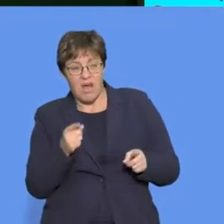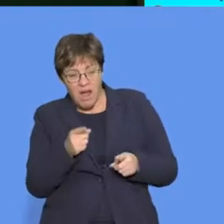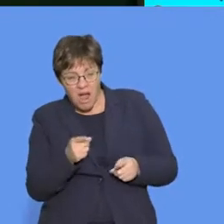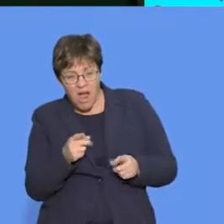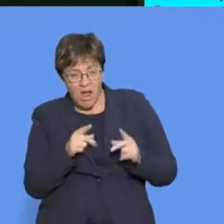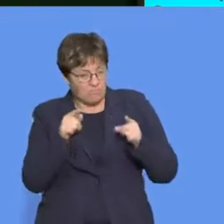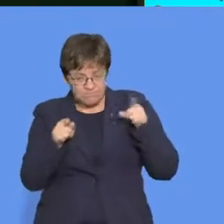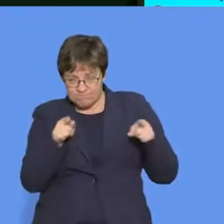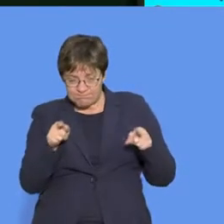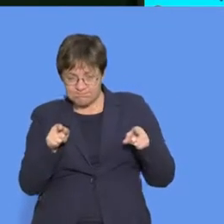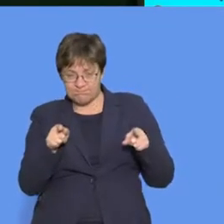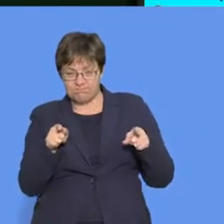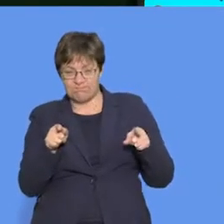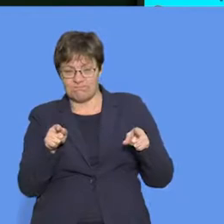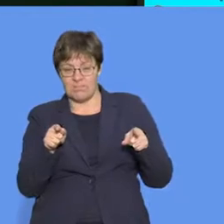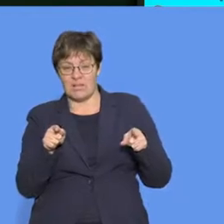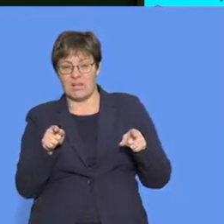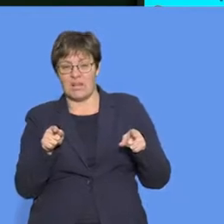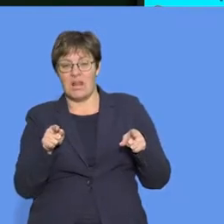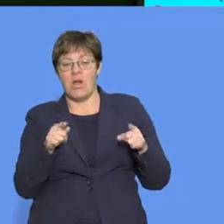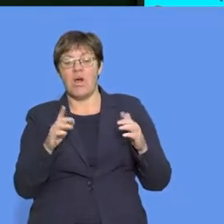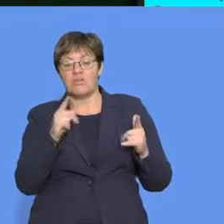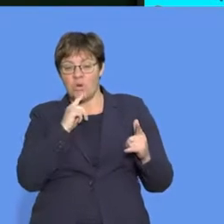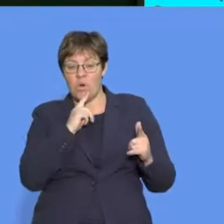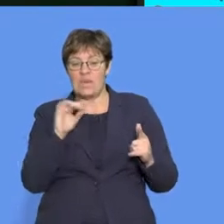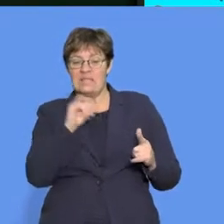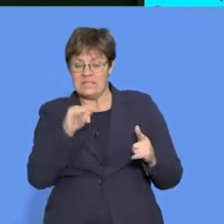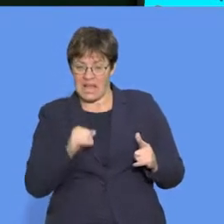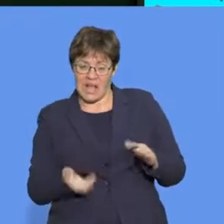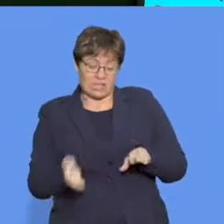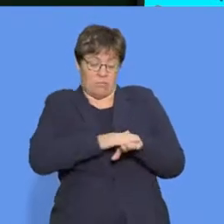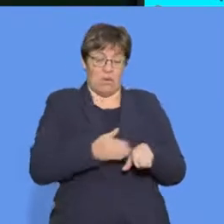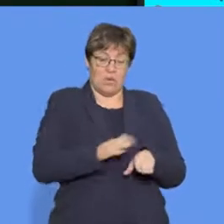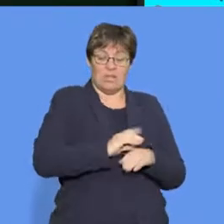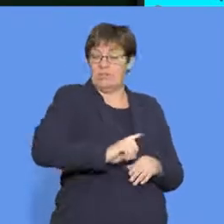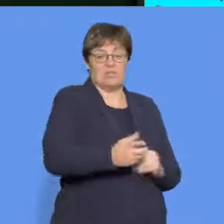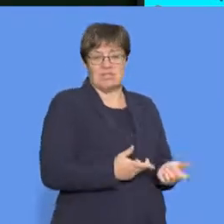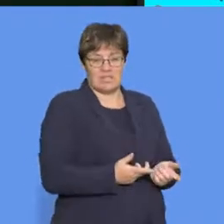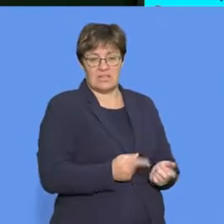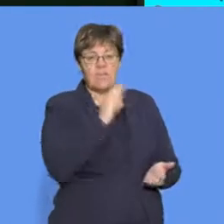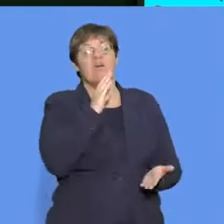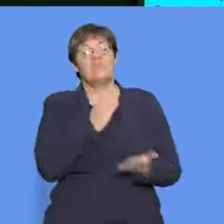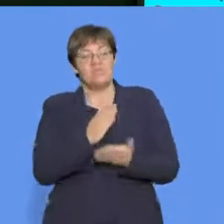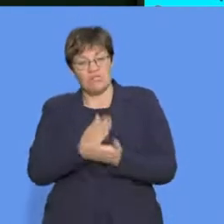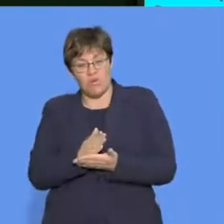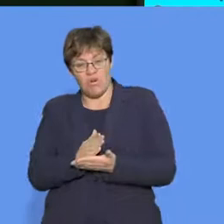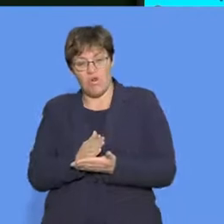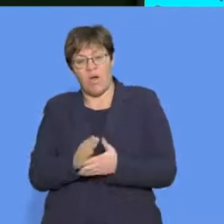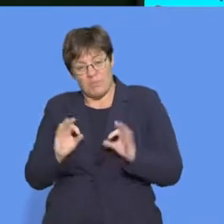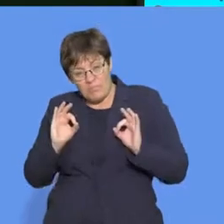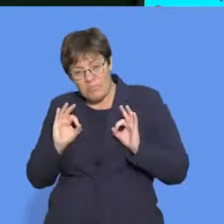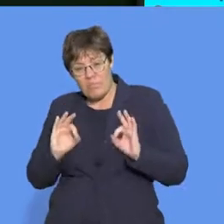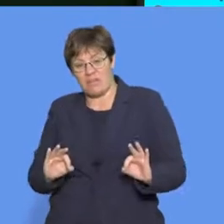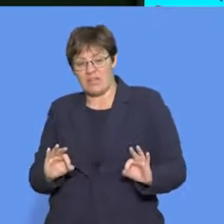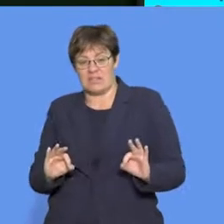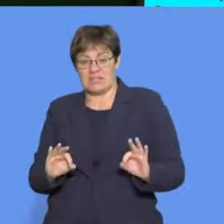potential difference low across the electrodes so that zinc isn't deposited. In that way, we ensure